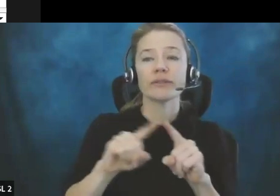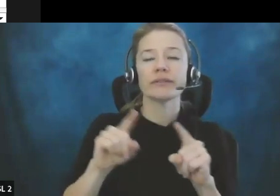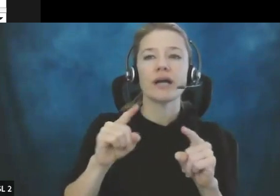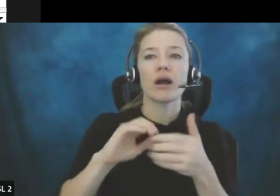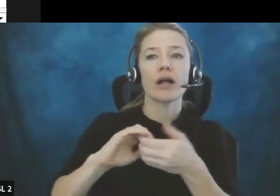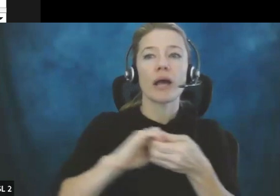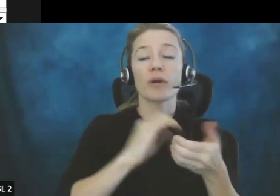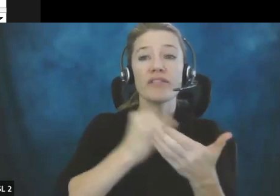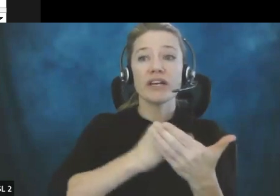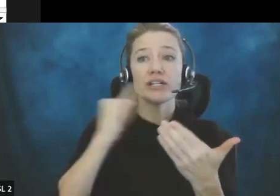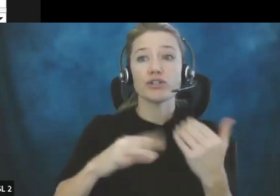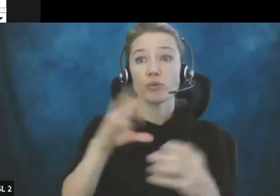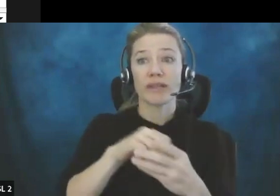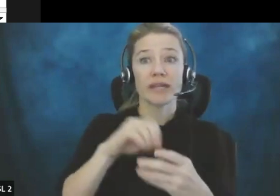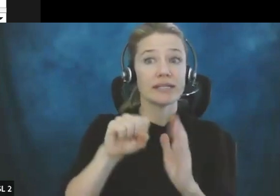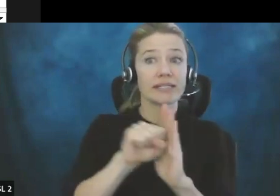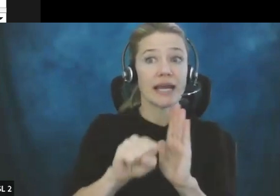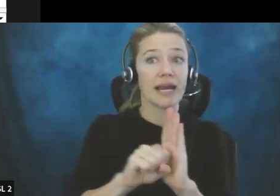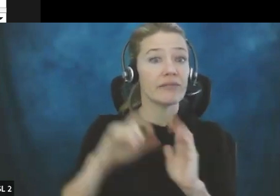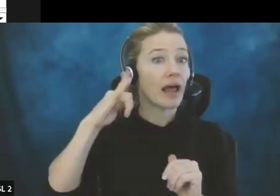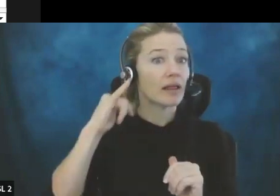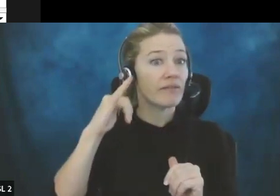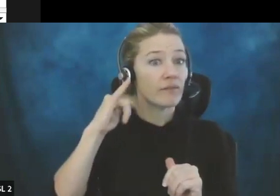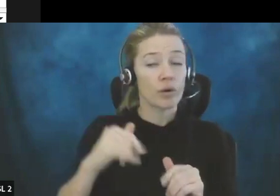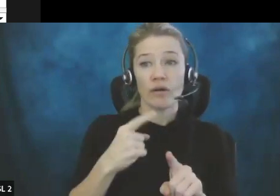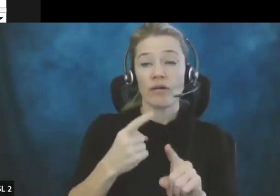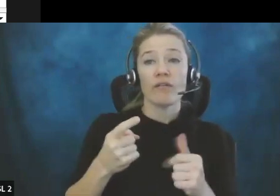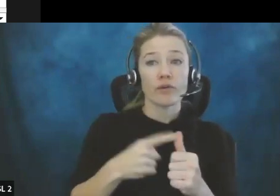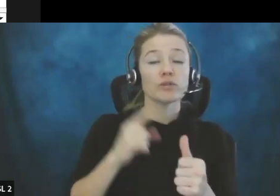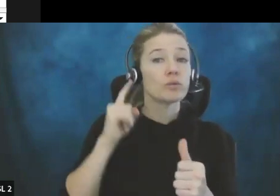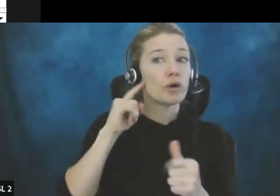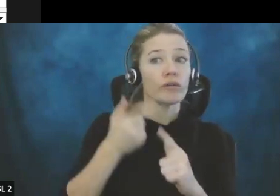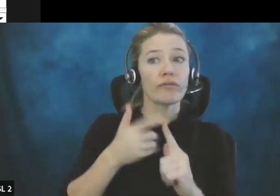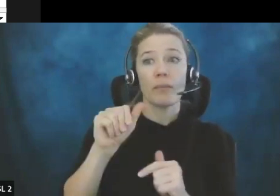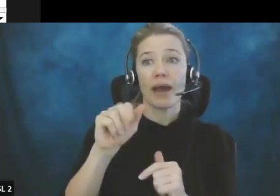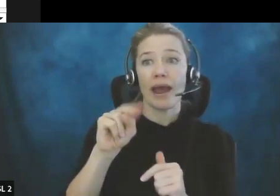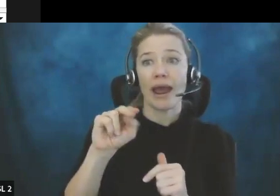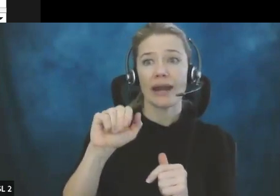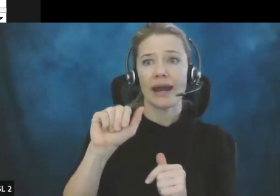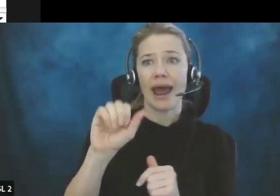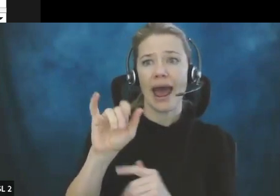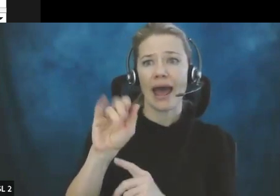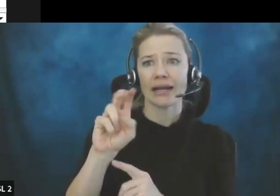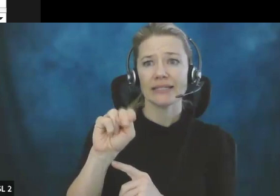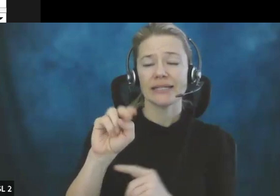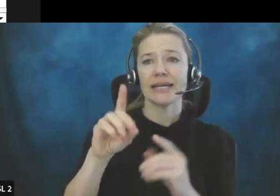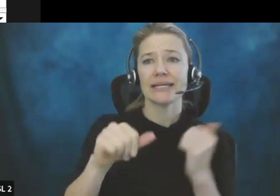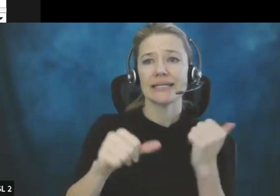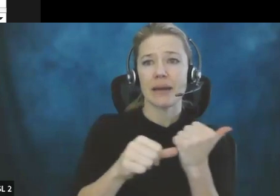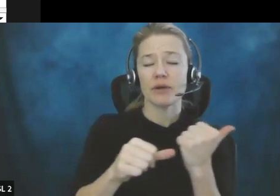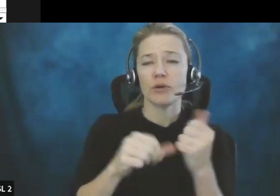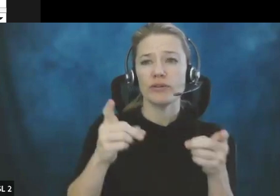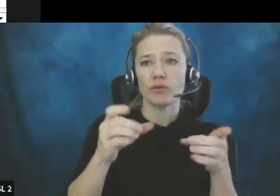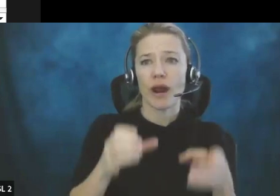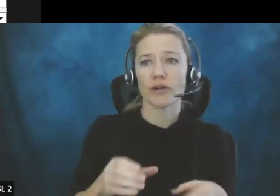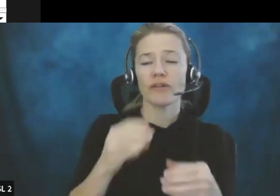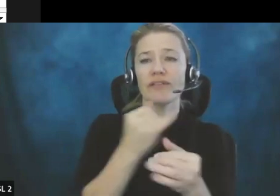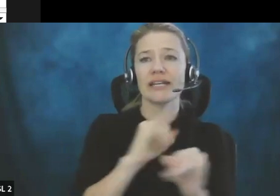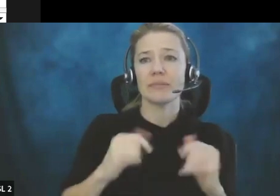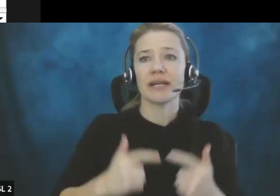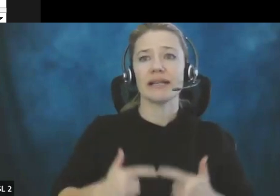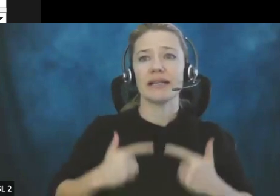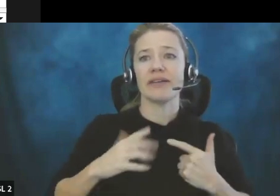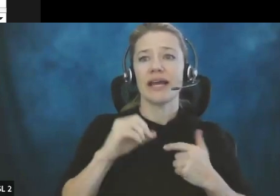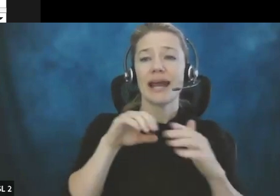disability collaborative initiatives in California. First, we will hear from Anna Acton, Deputy Director of